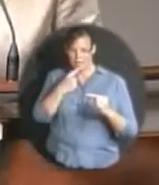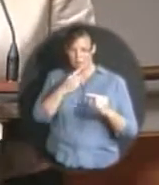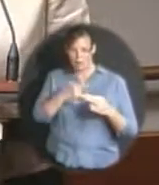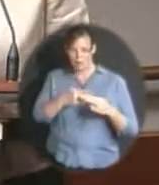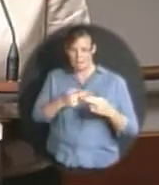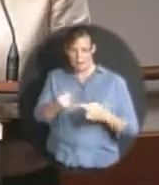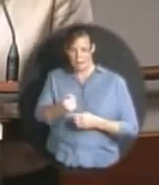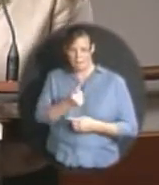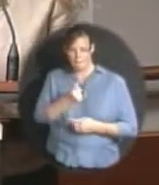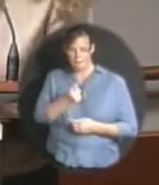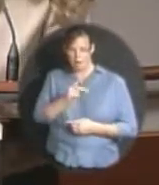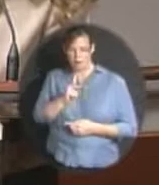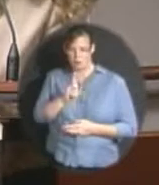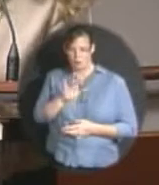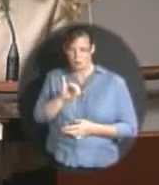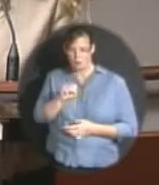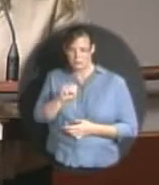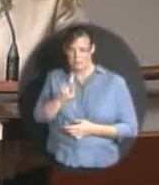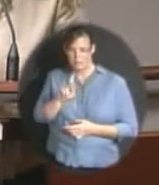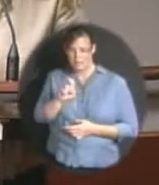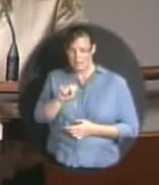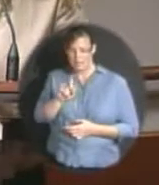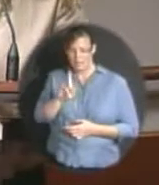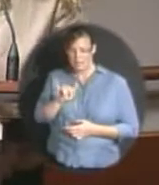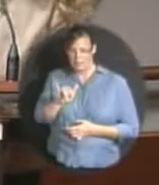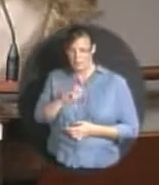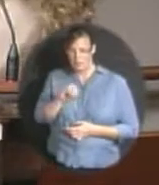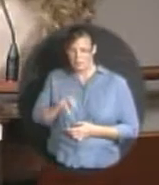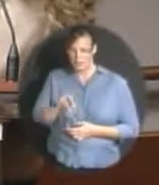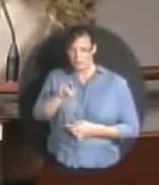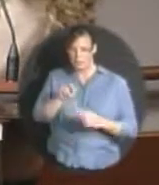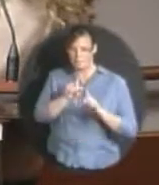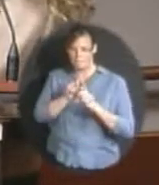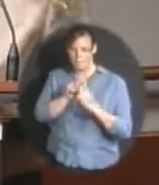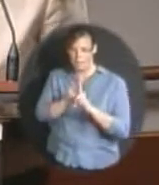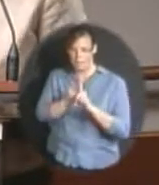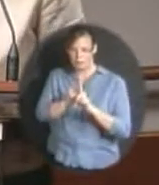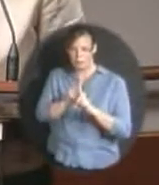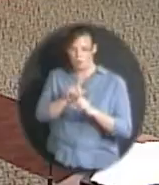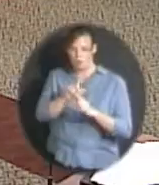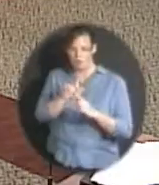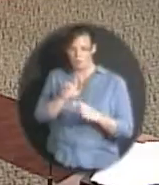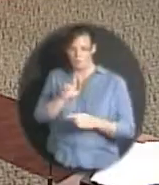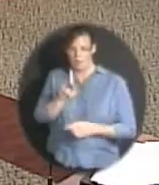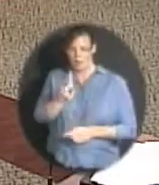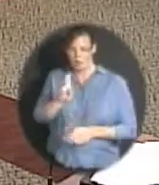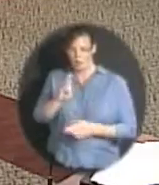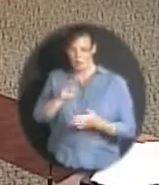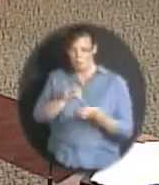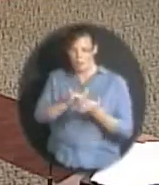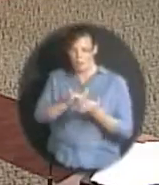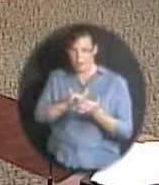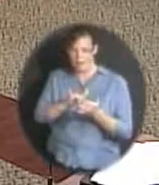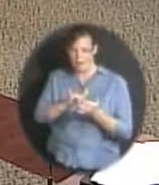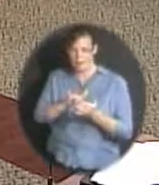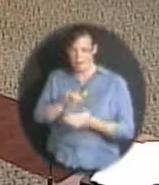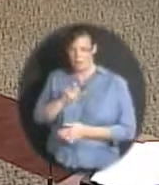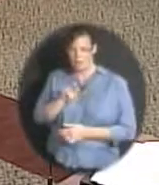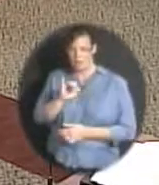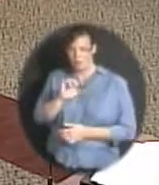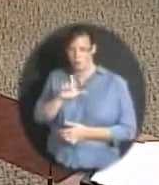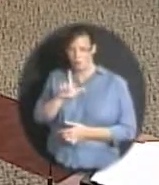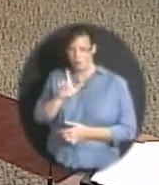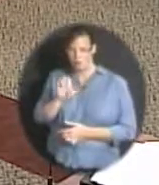forward. Chris Kennedy from Olathe North, who was mentored by Aaron Fletcher from KU Med. Nicole Etherton from Olathe East,